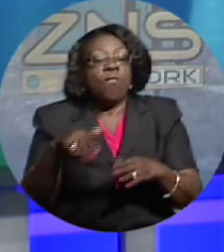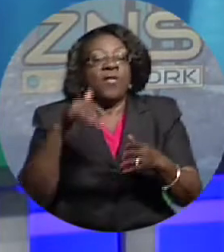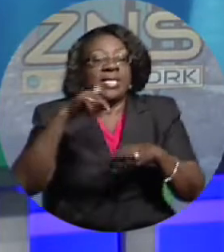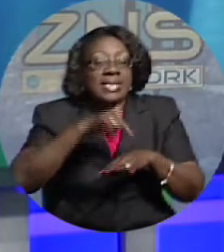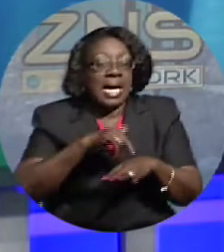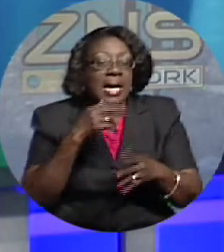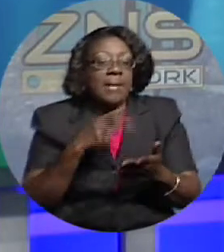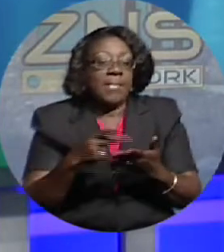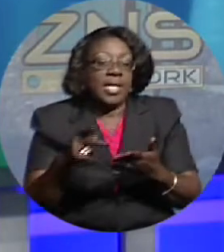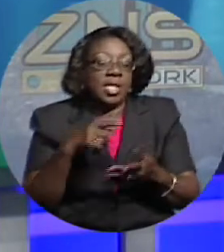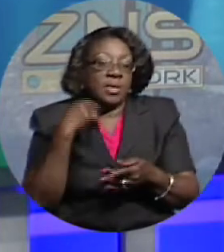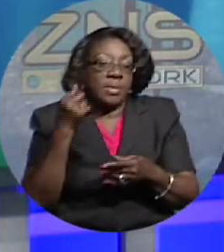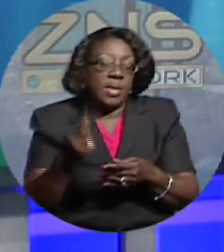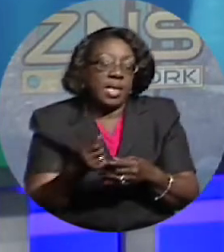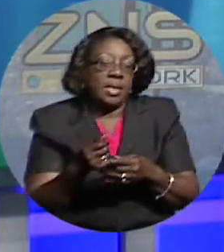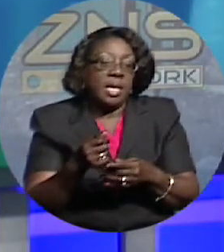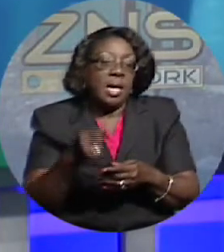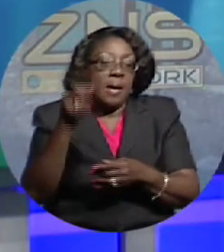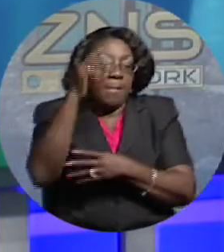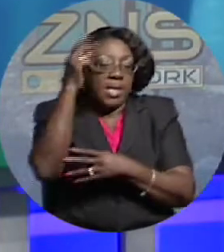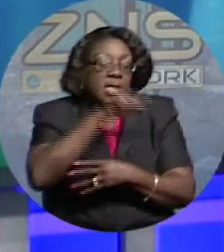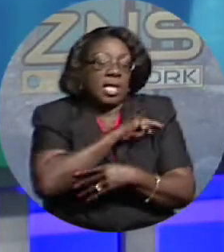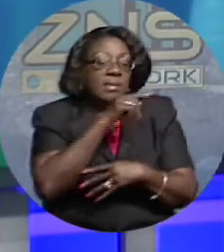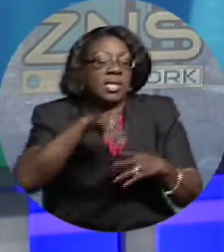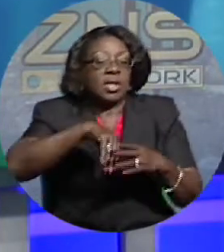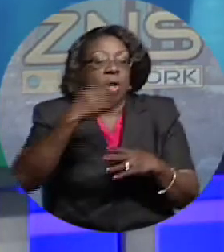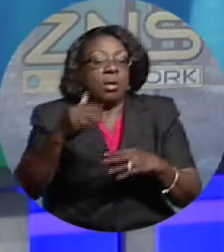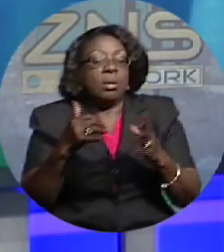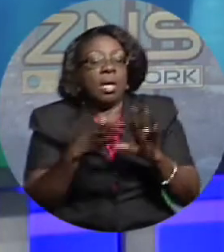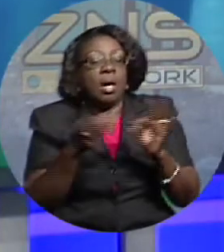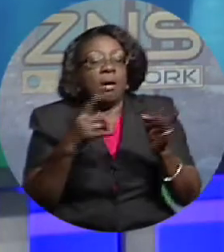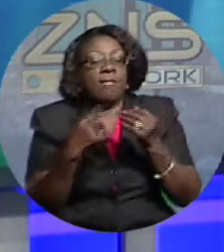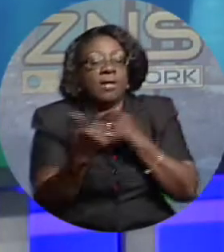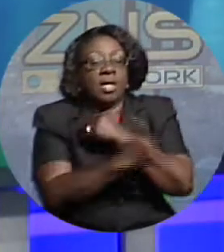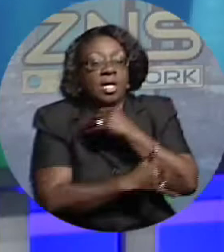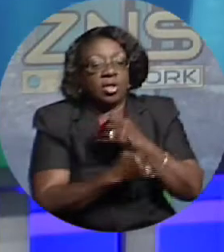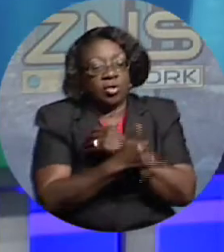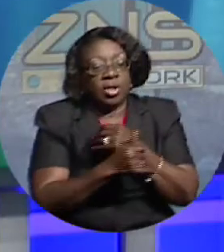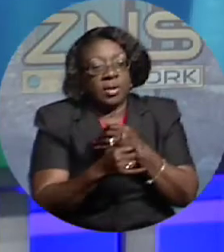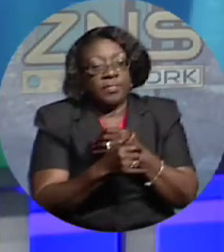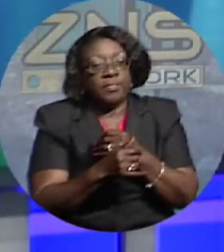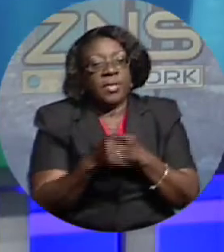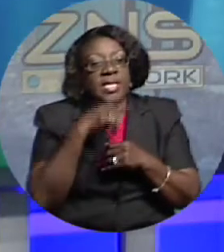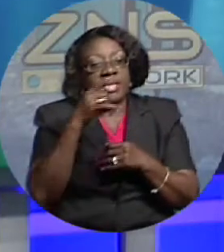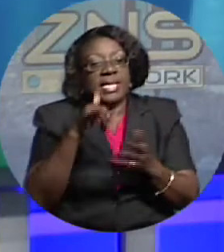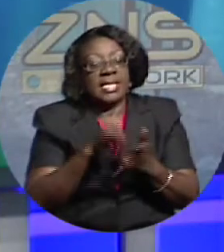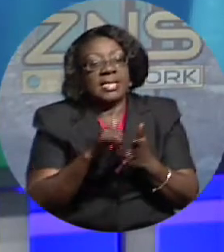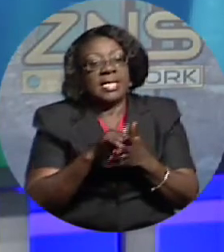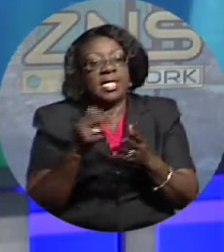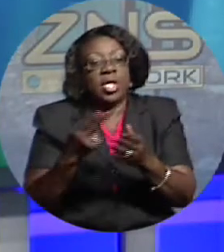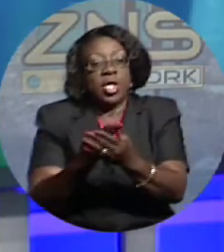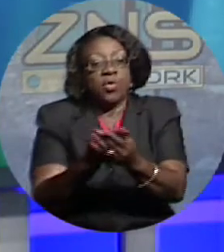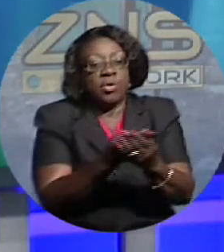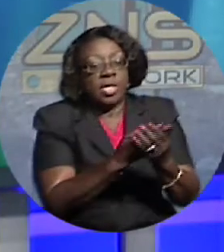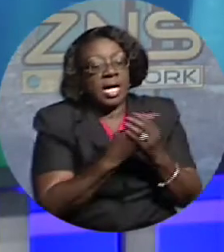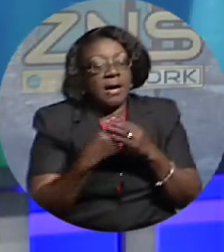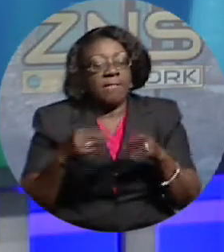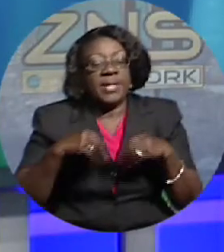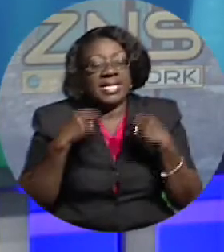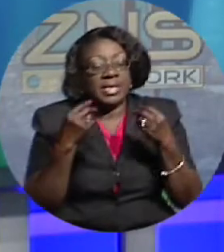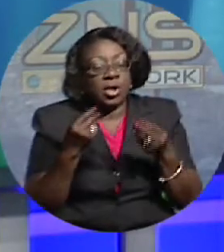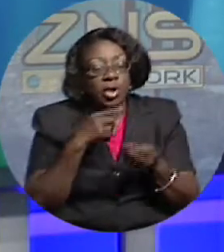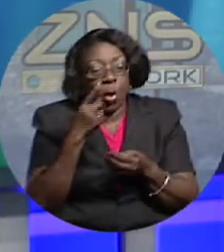wages. Mr. Gibson, who is out of the country attending CARICOM talks, told ZNS News the union has already been told that requests for